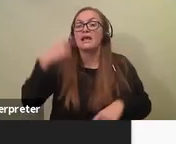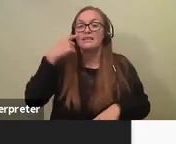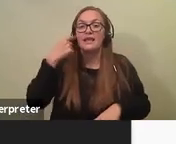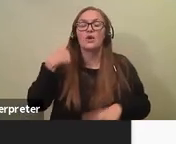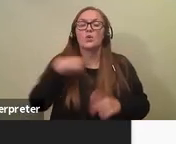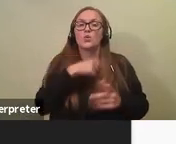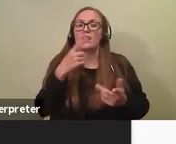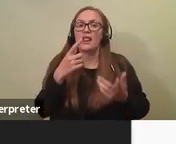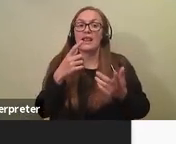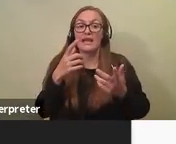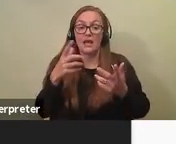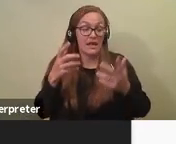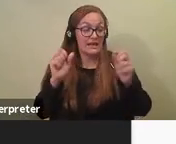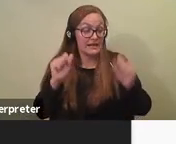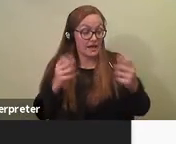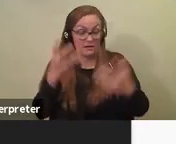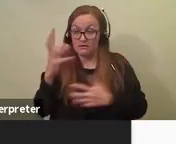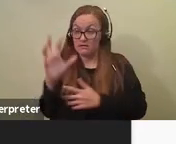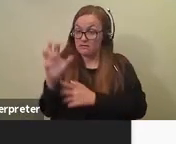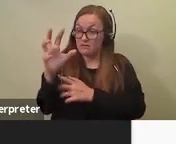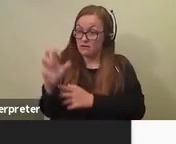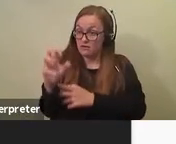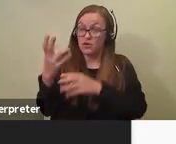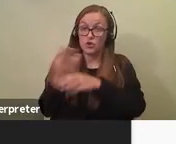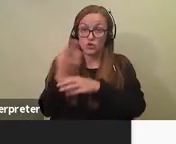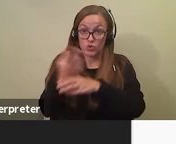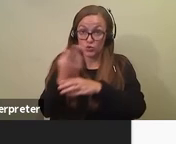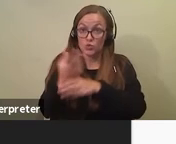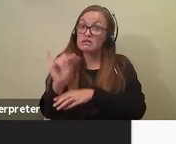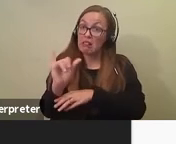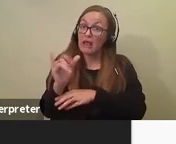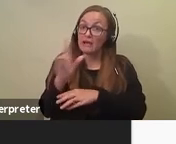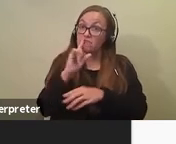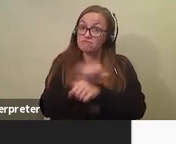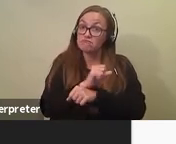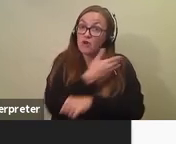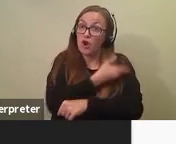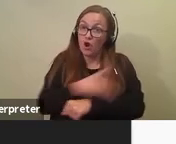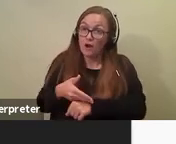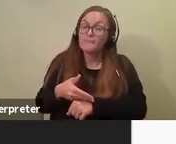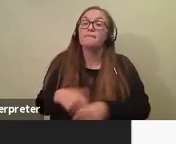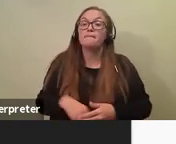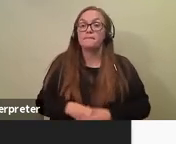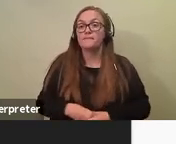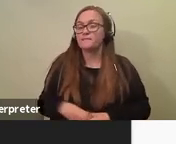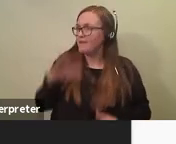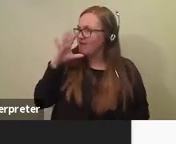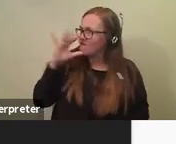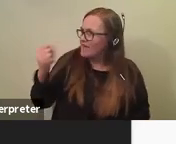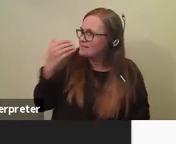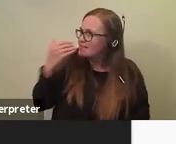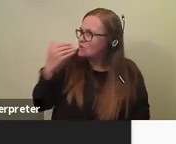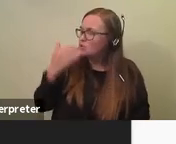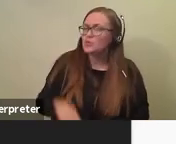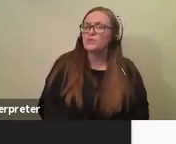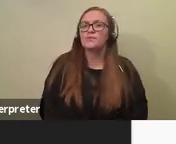its dexterity and the power that we have in that robotic arm. Fascinating. Thank you so much. We're going to open up